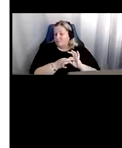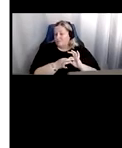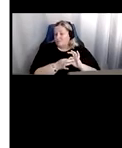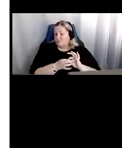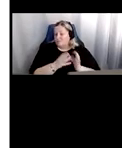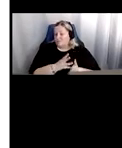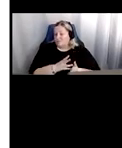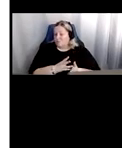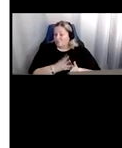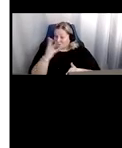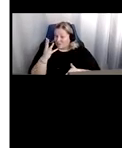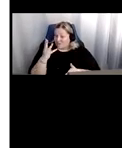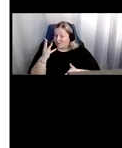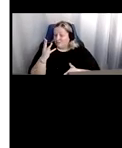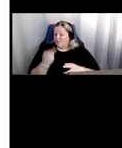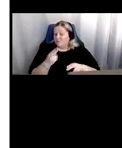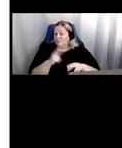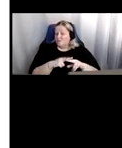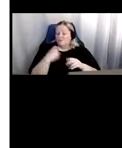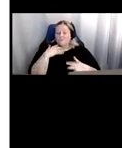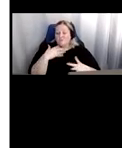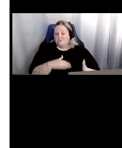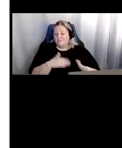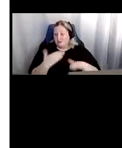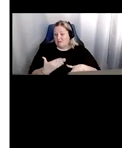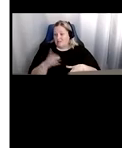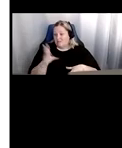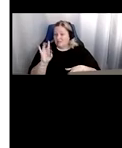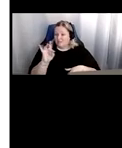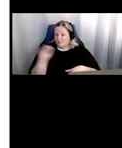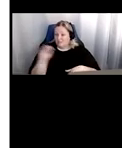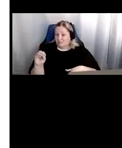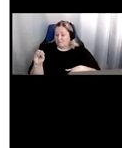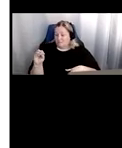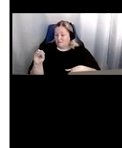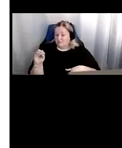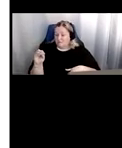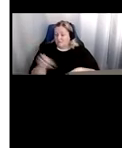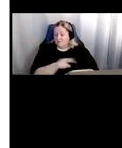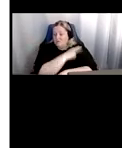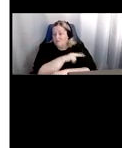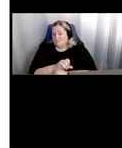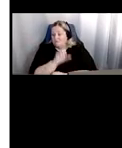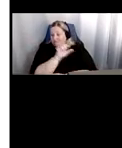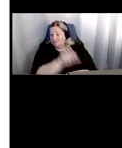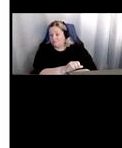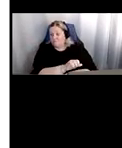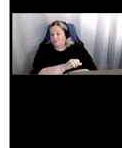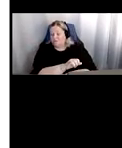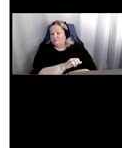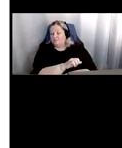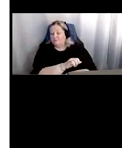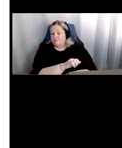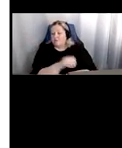associated with a nearly 4 times increased risk of death, 68% increased risk of hospitalization,